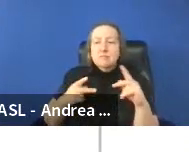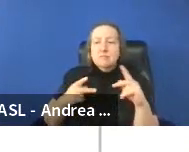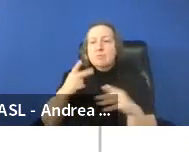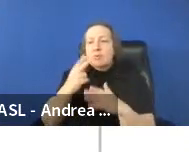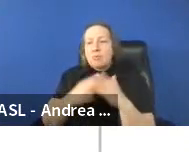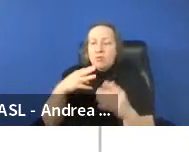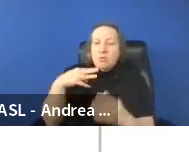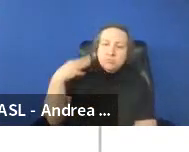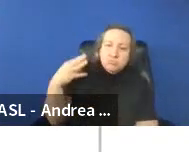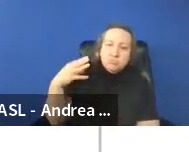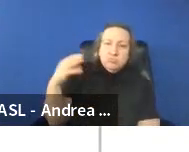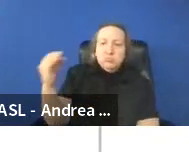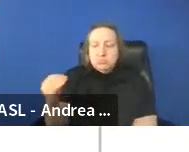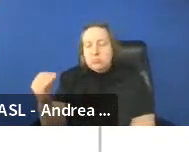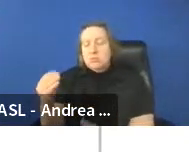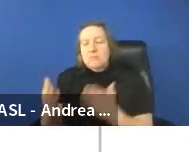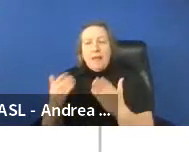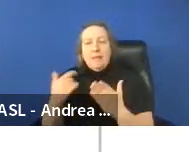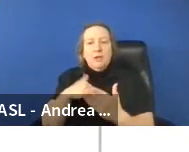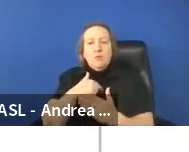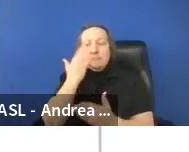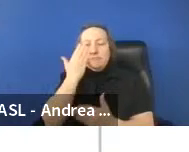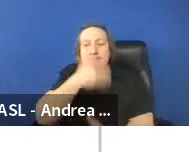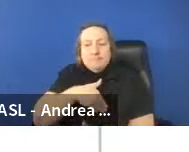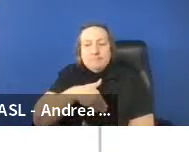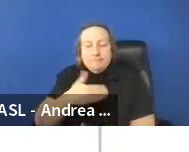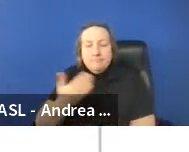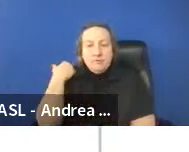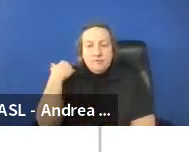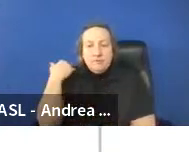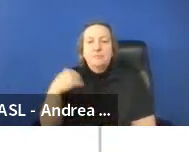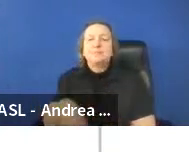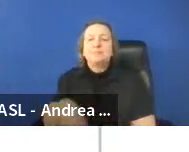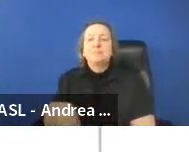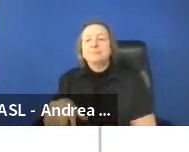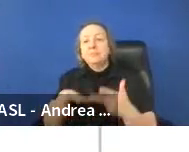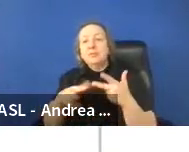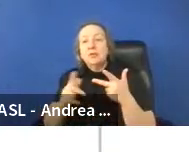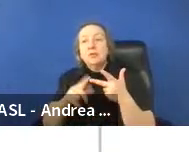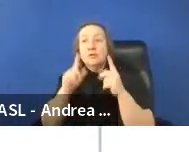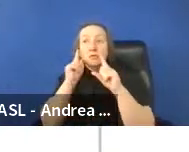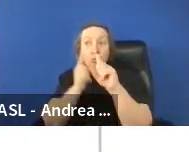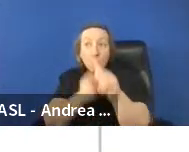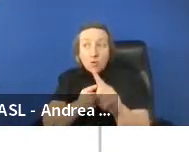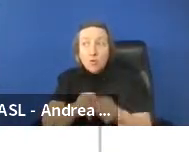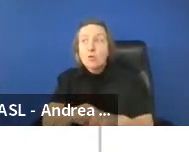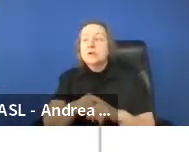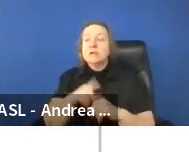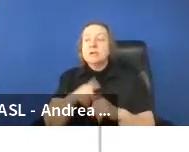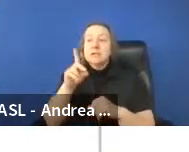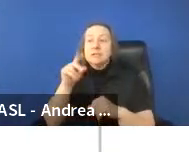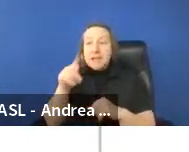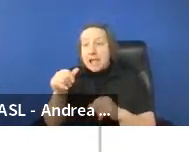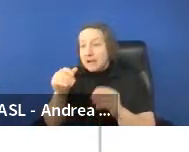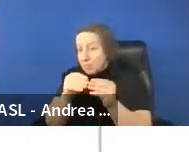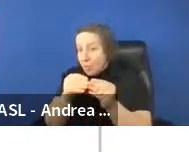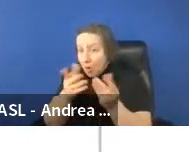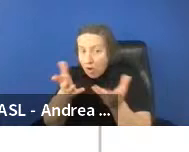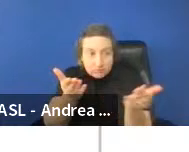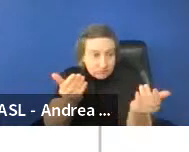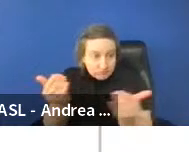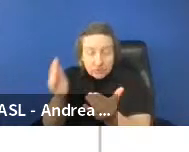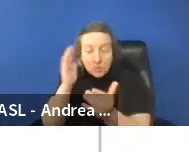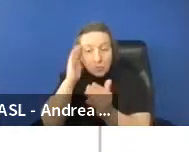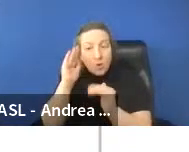in ways that may have eluded us in the past. And our third goal is that as the data comes in, we're hopeful we can get